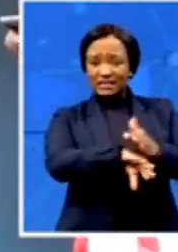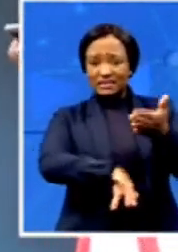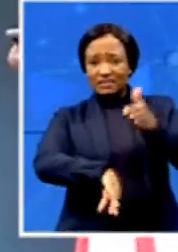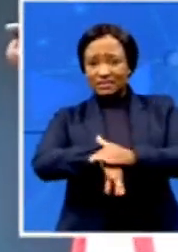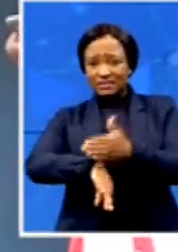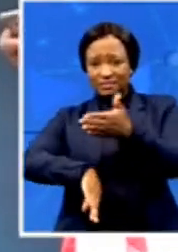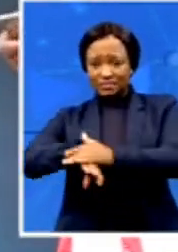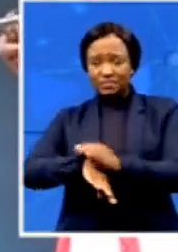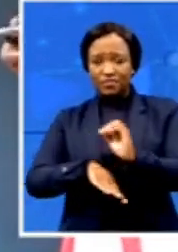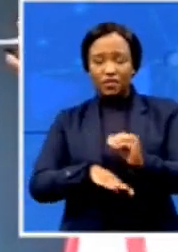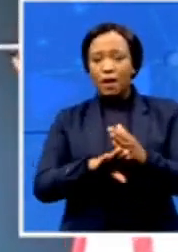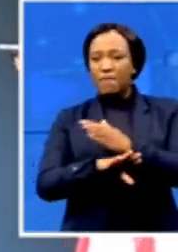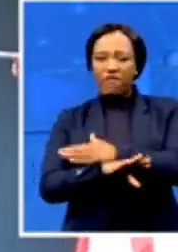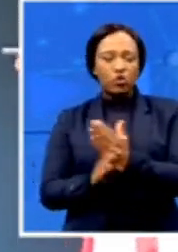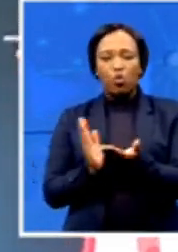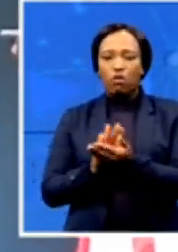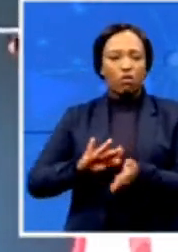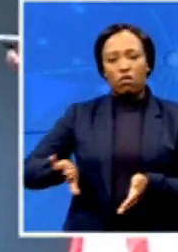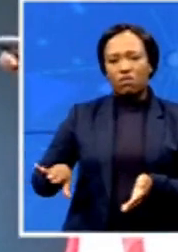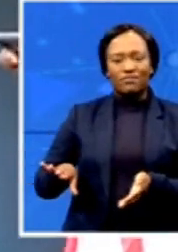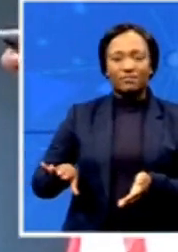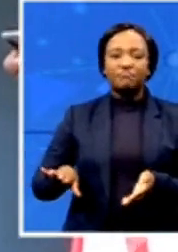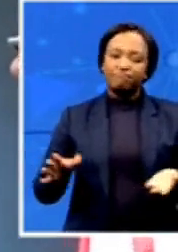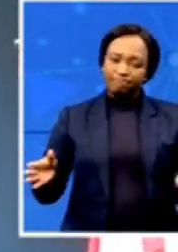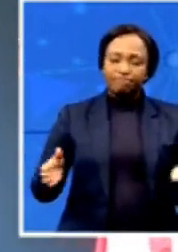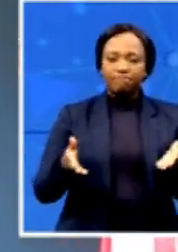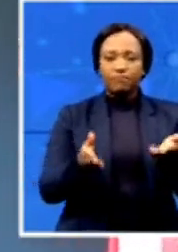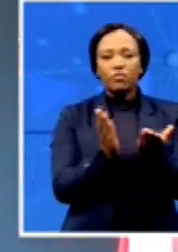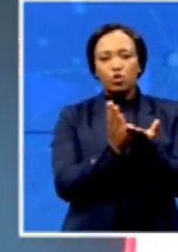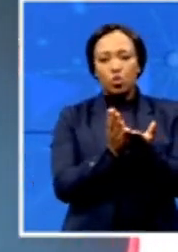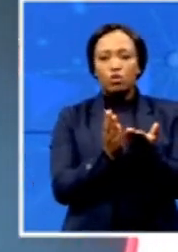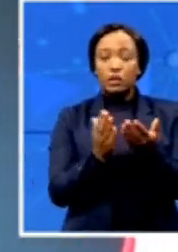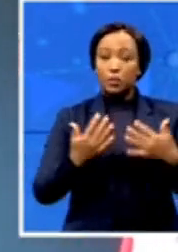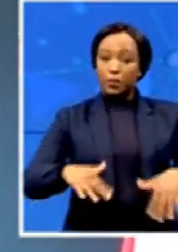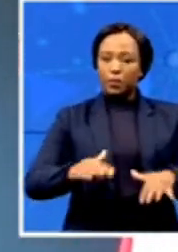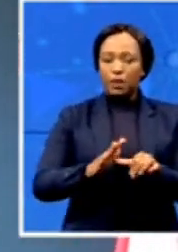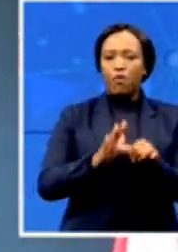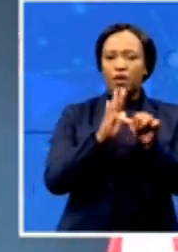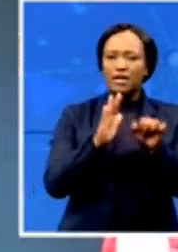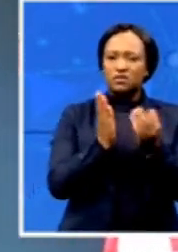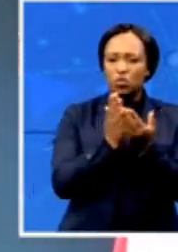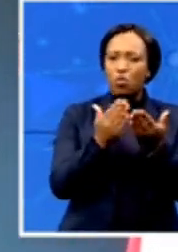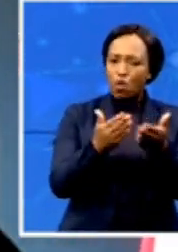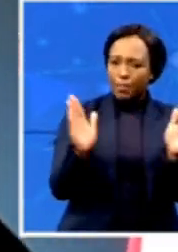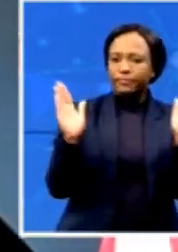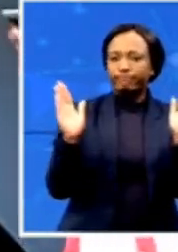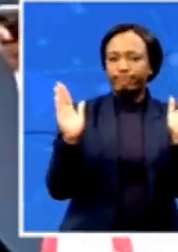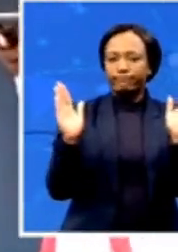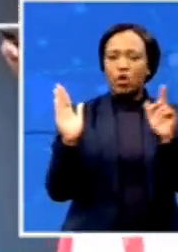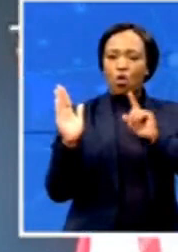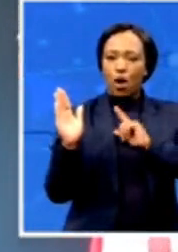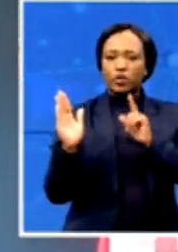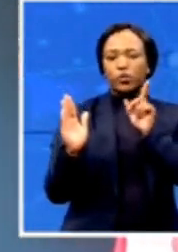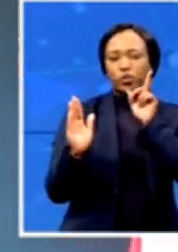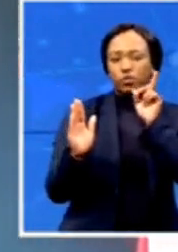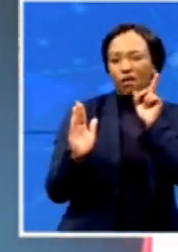know. But in schools, really, it was imperative that schools open so that we could get the actual number, because the numbers